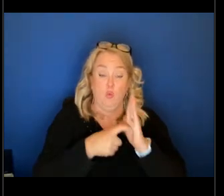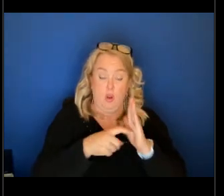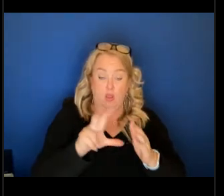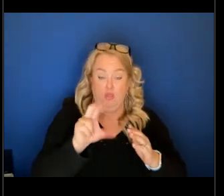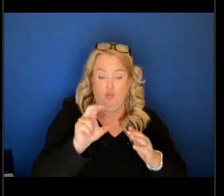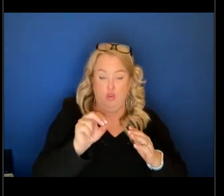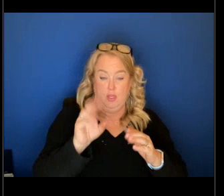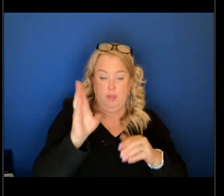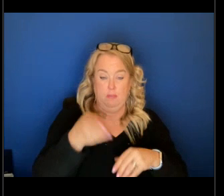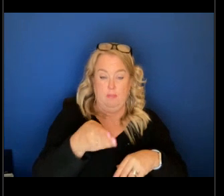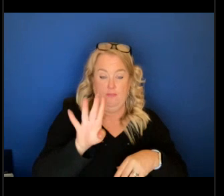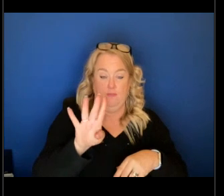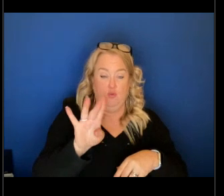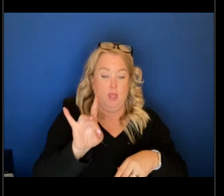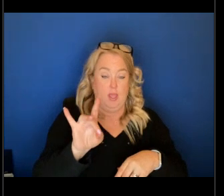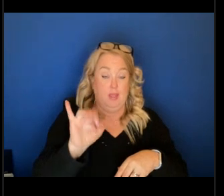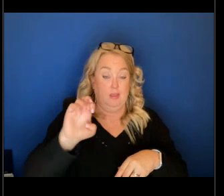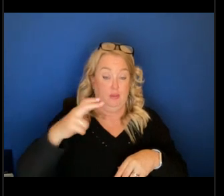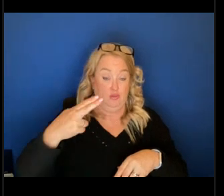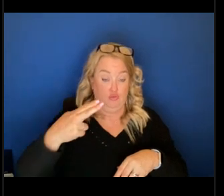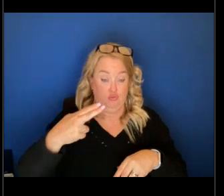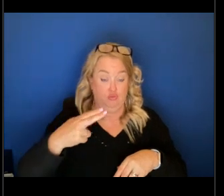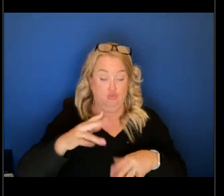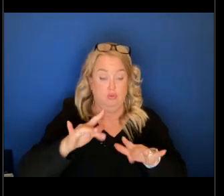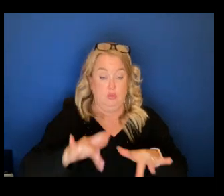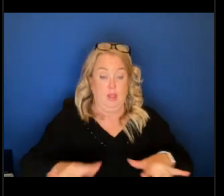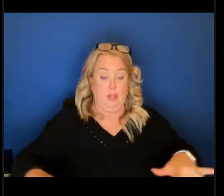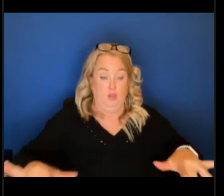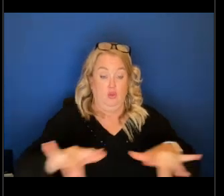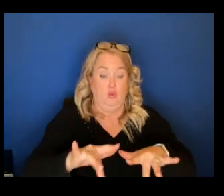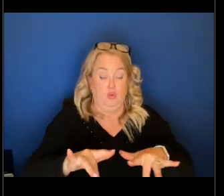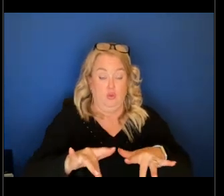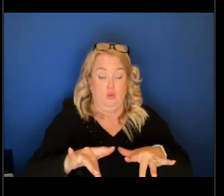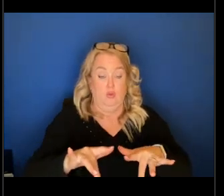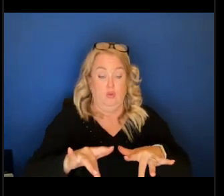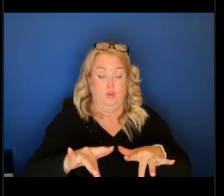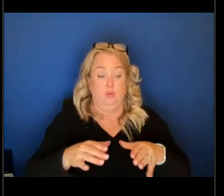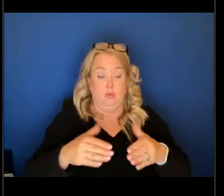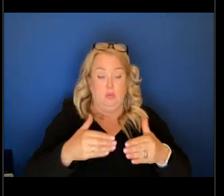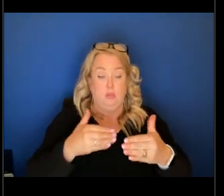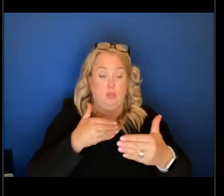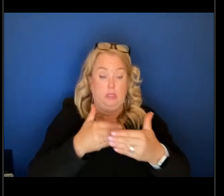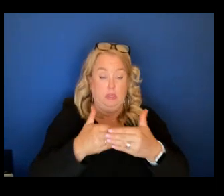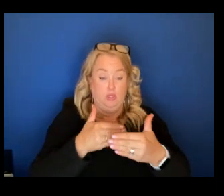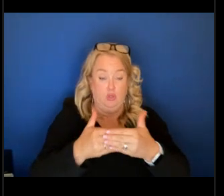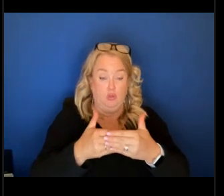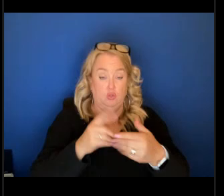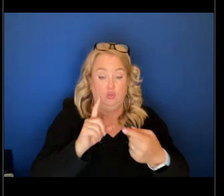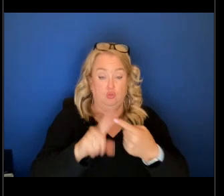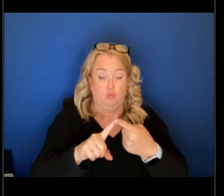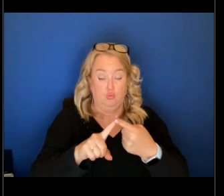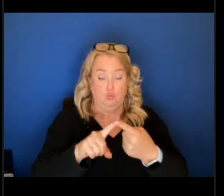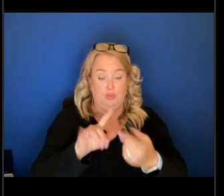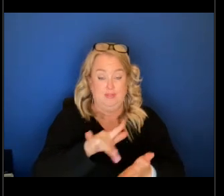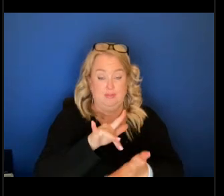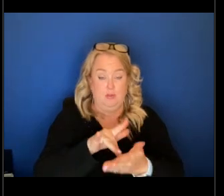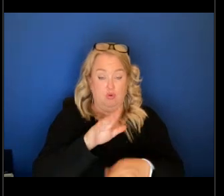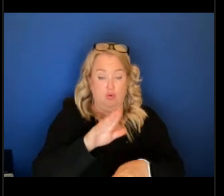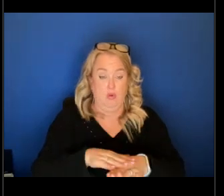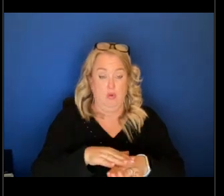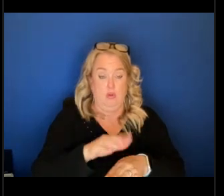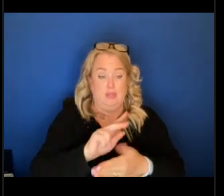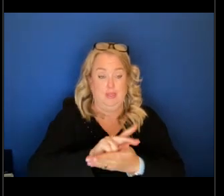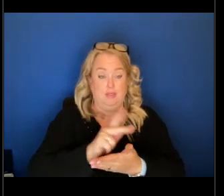by 48-inch clear floor space parallel to and centered on the kitchen